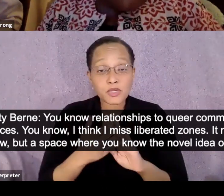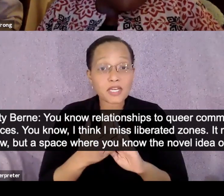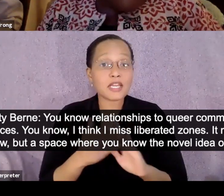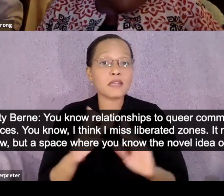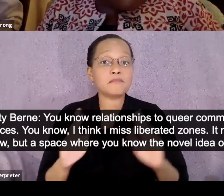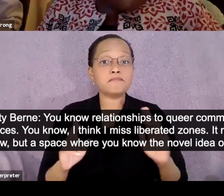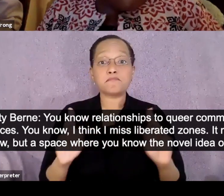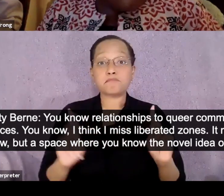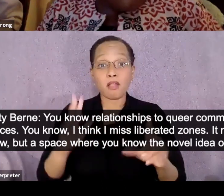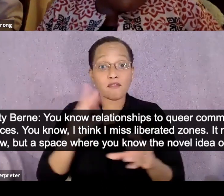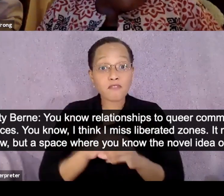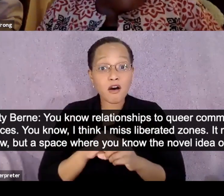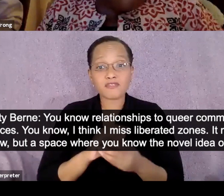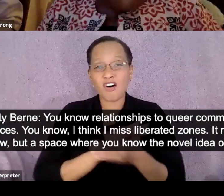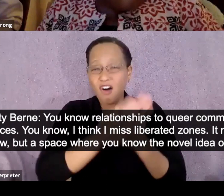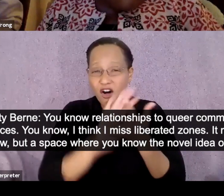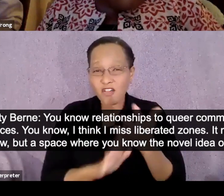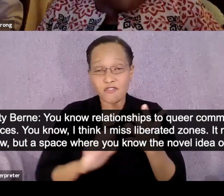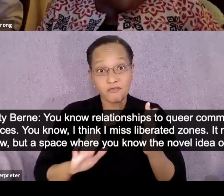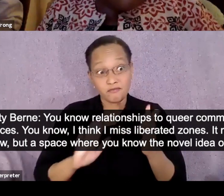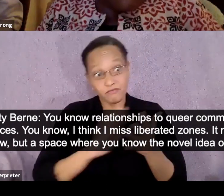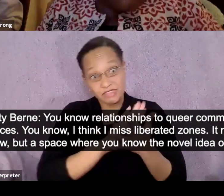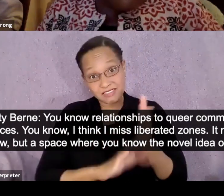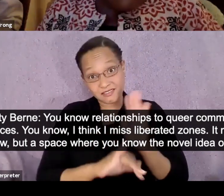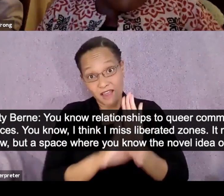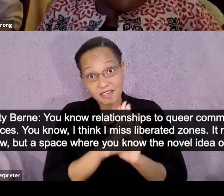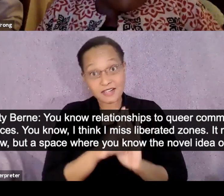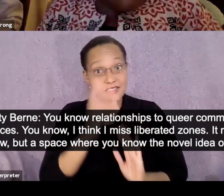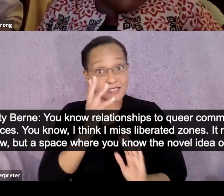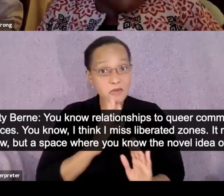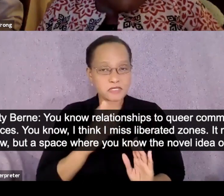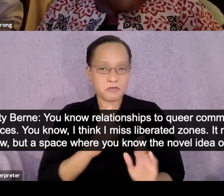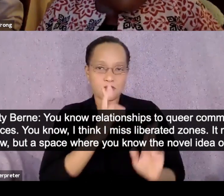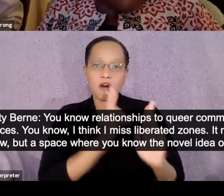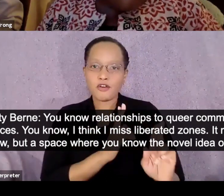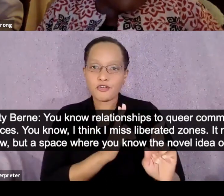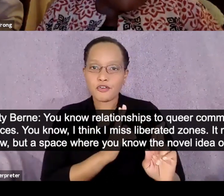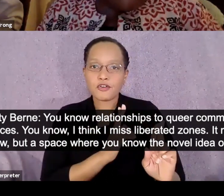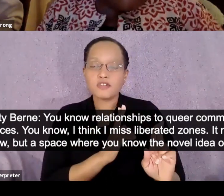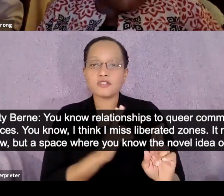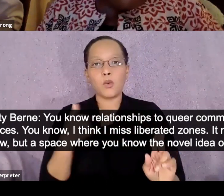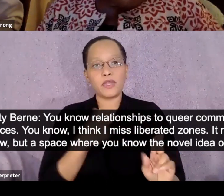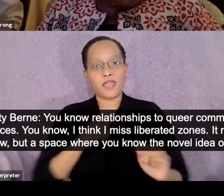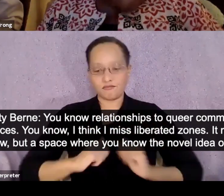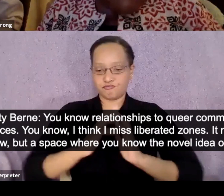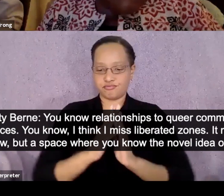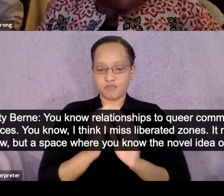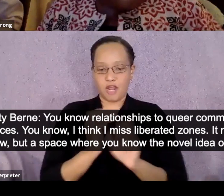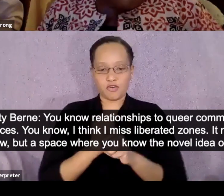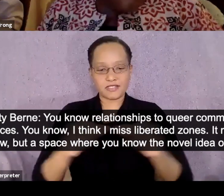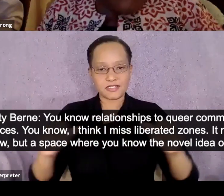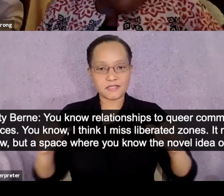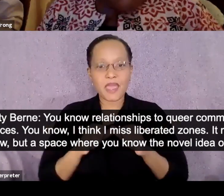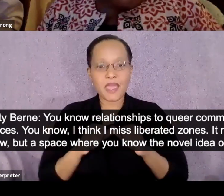all have to be honored. And we can build spaces, you know, I think of them as liberated zones. It might be a friend's